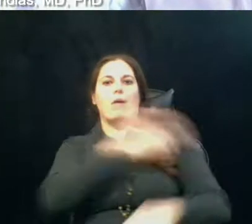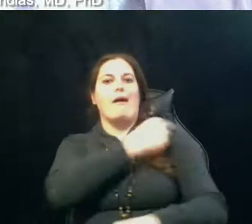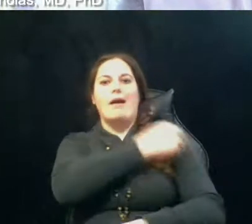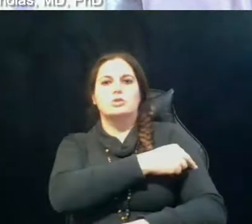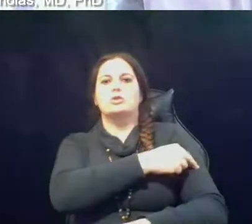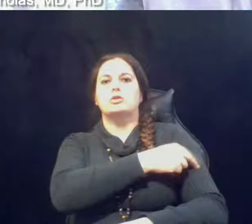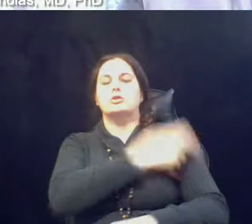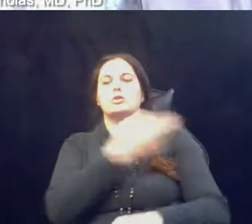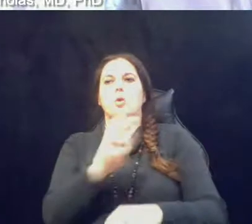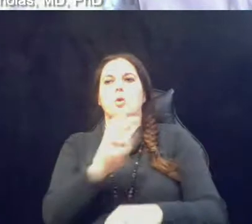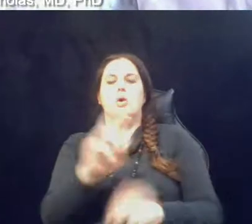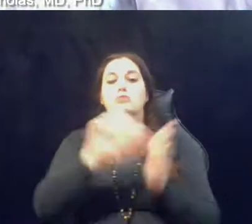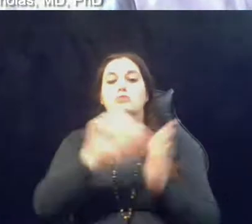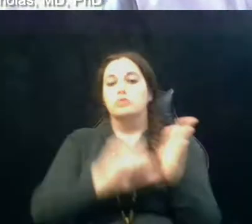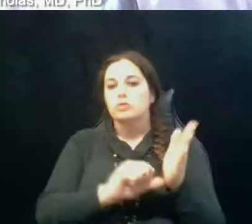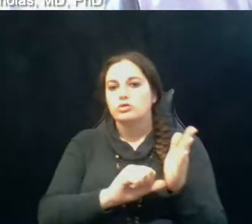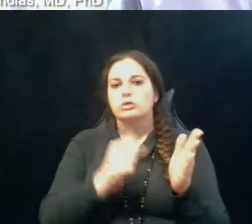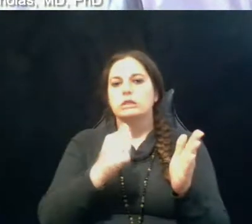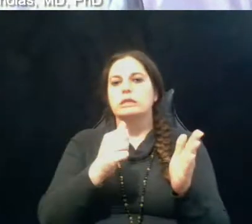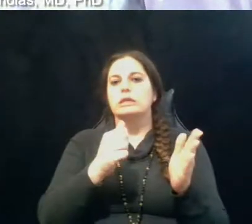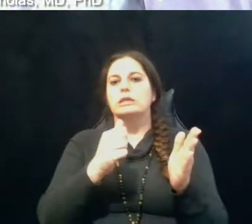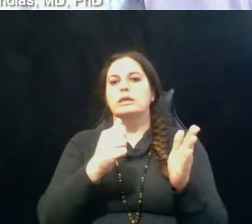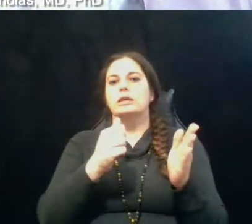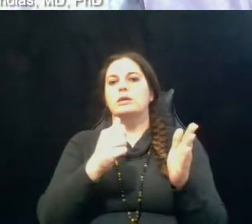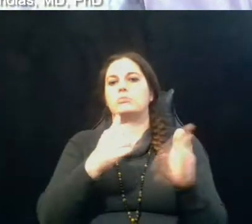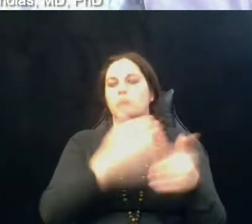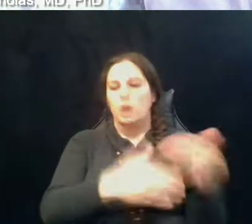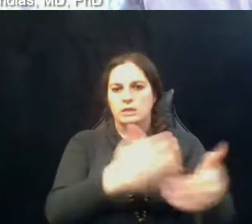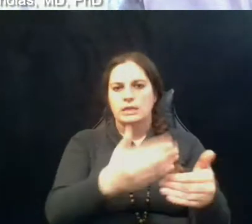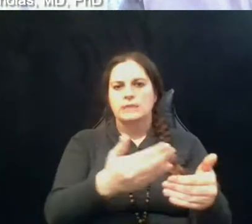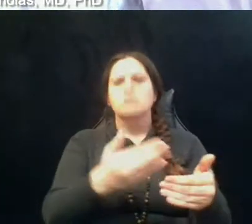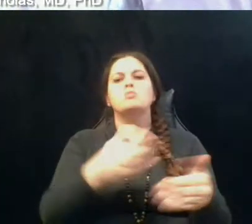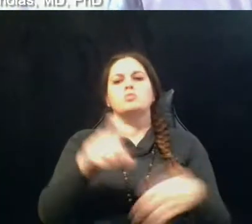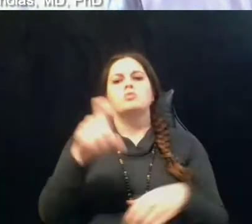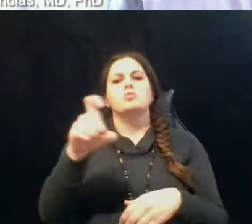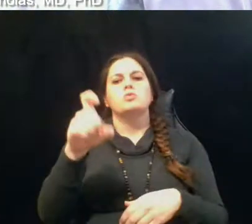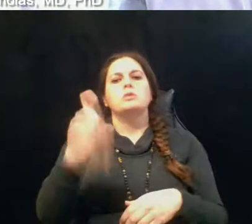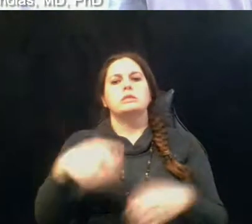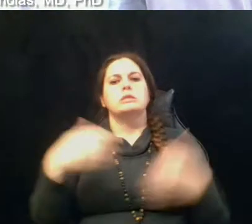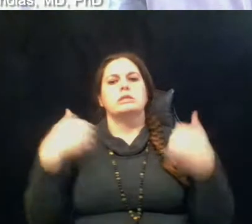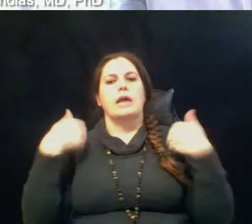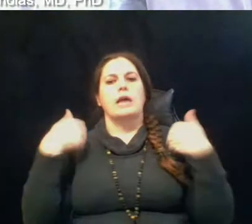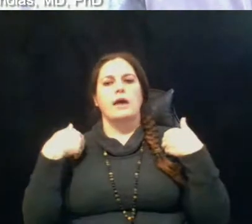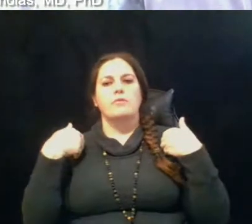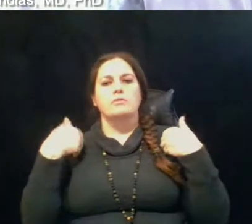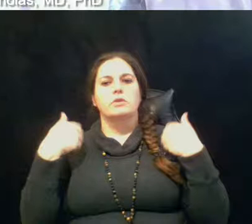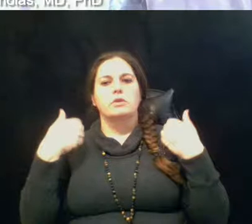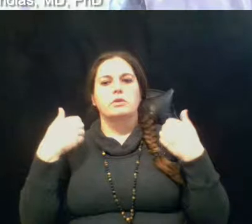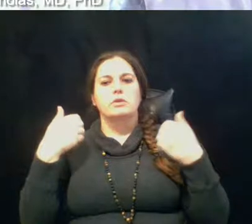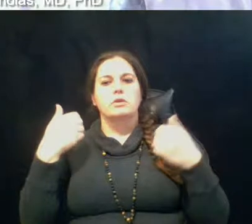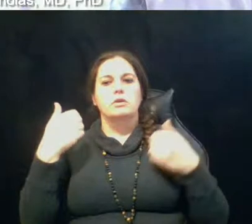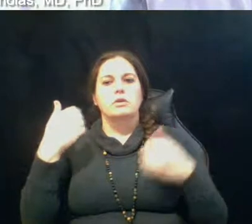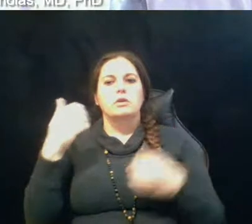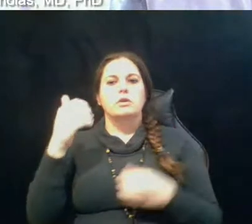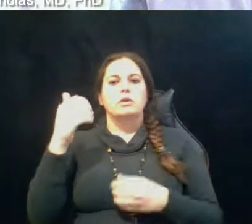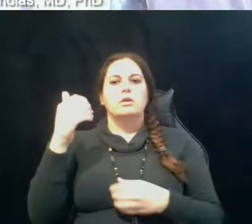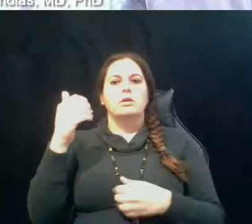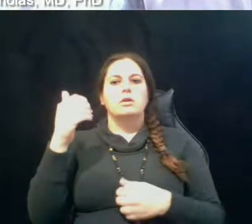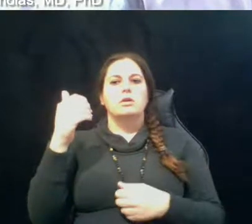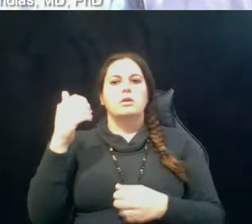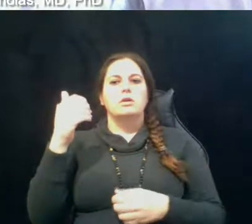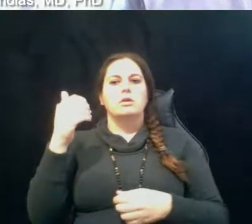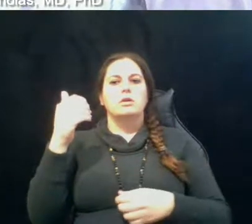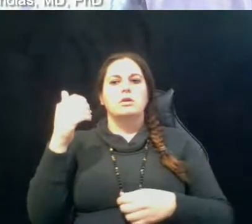process, you want that person to be present with you during this vaccine process as well. And there are available options to make sure that